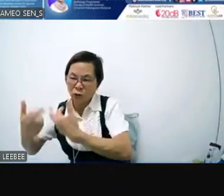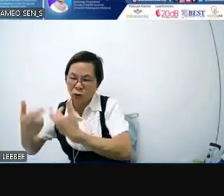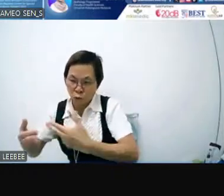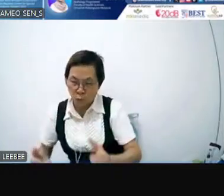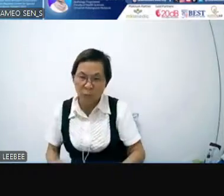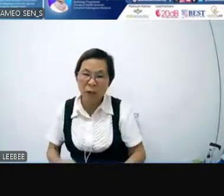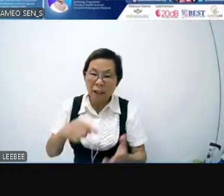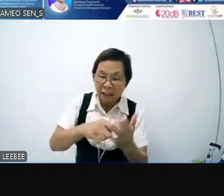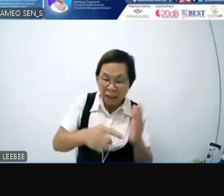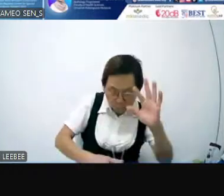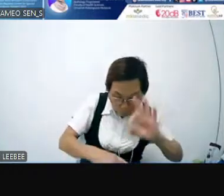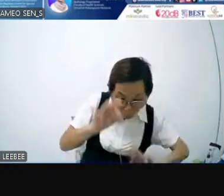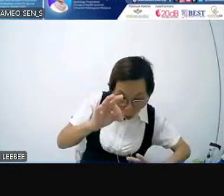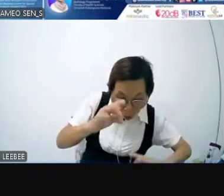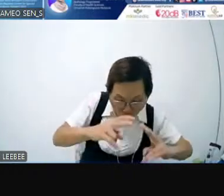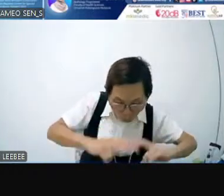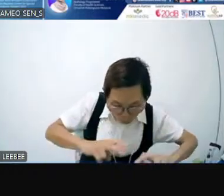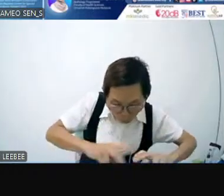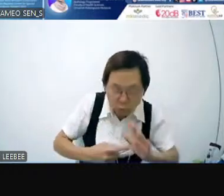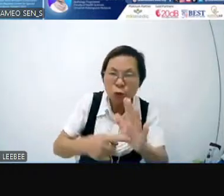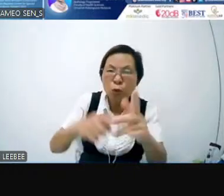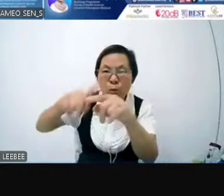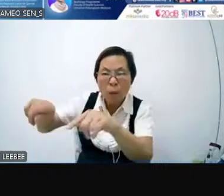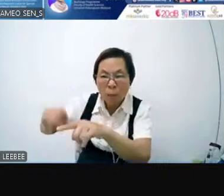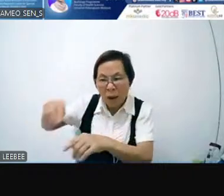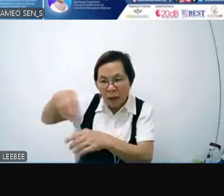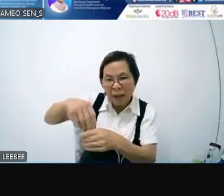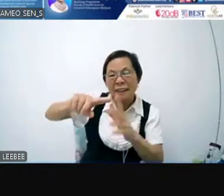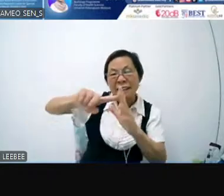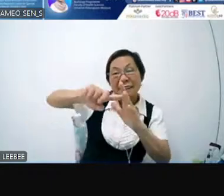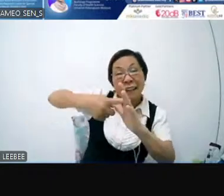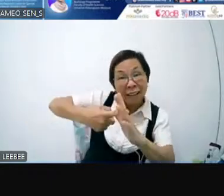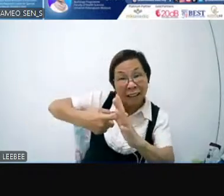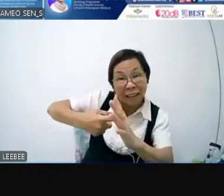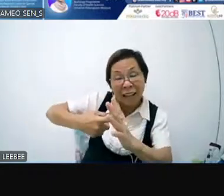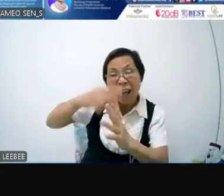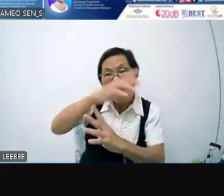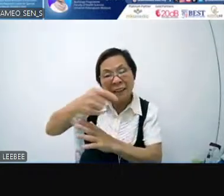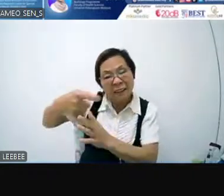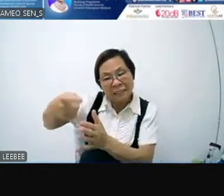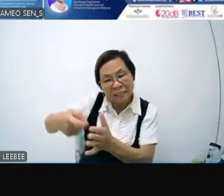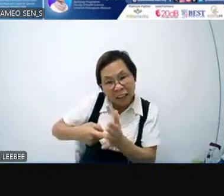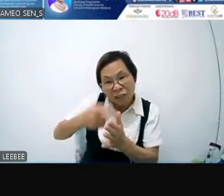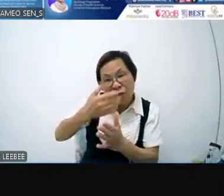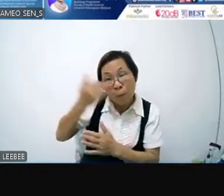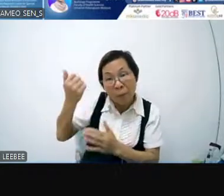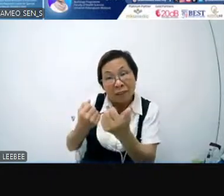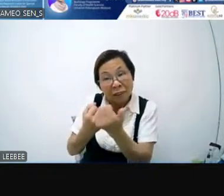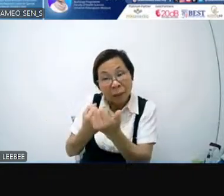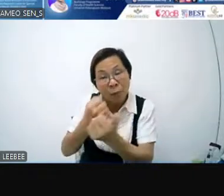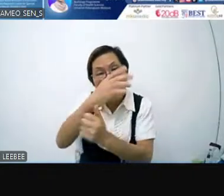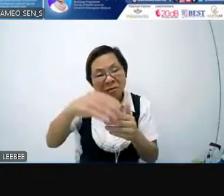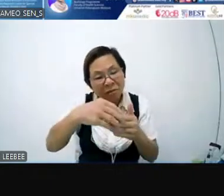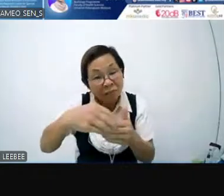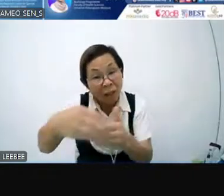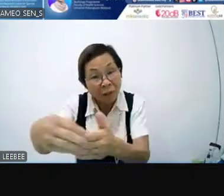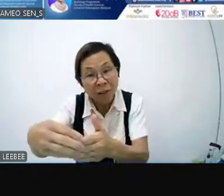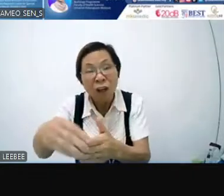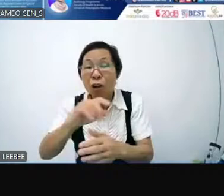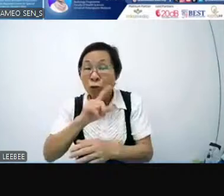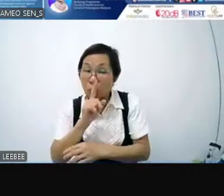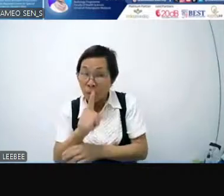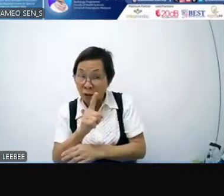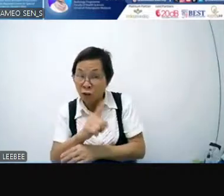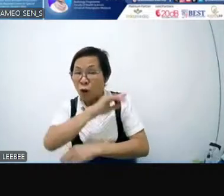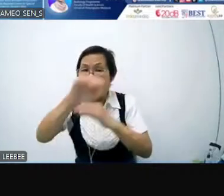This finding highlights the variation in implementation and the need for better support and guidance to ensure all